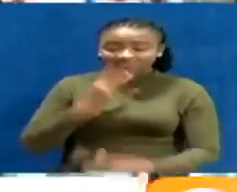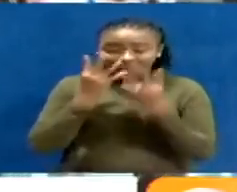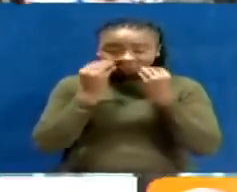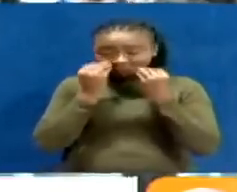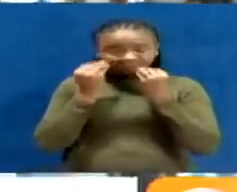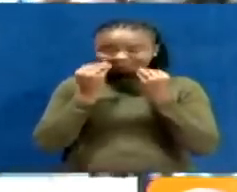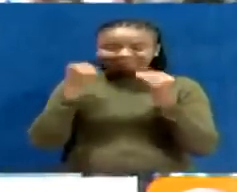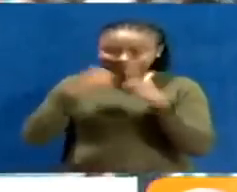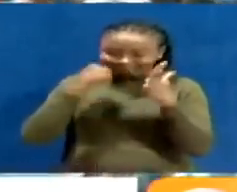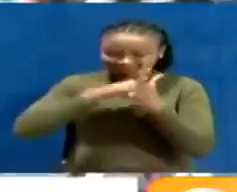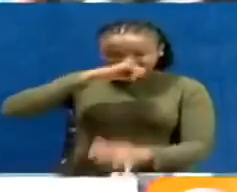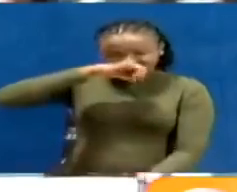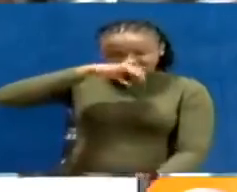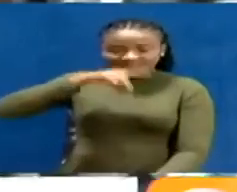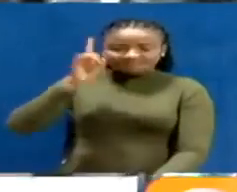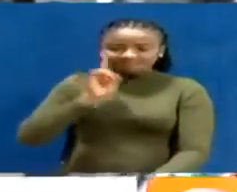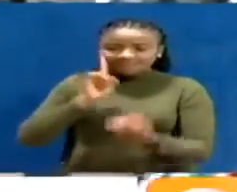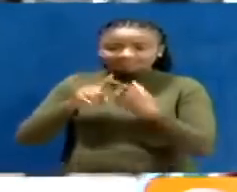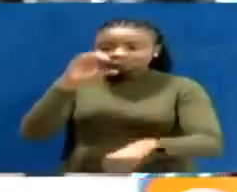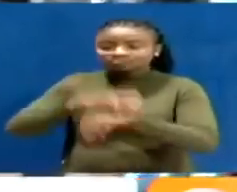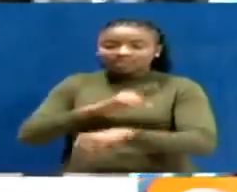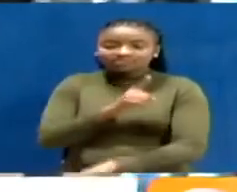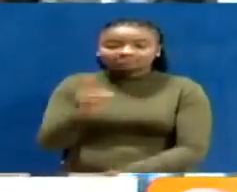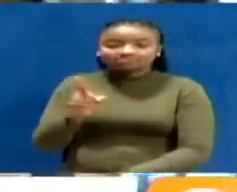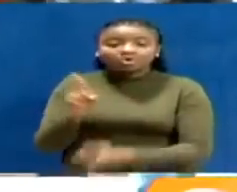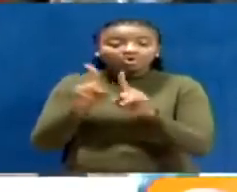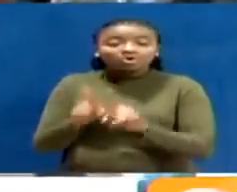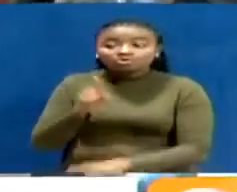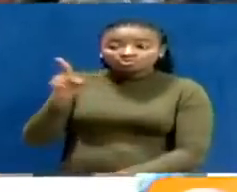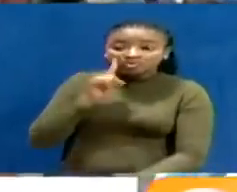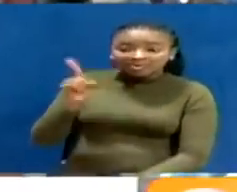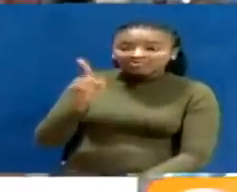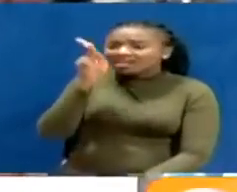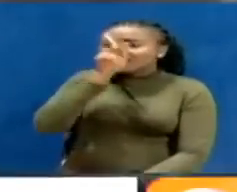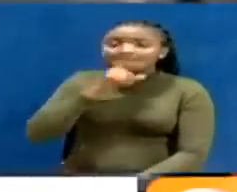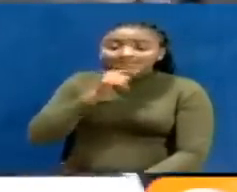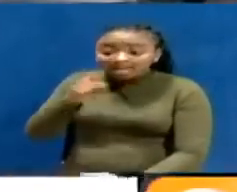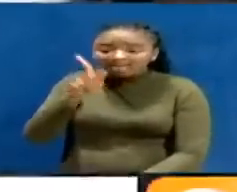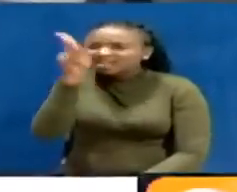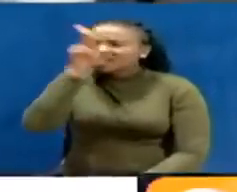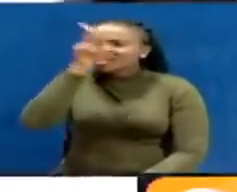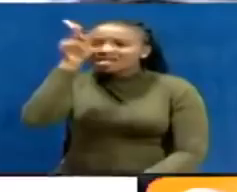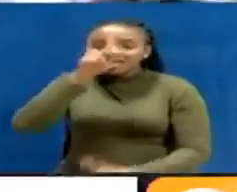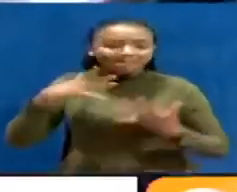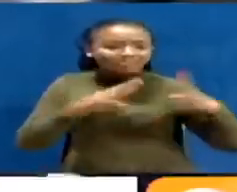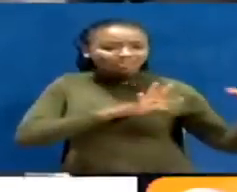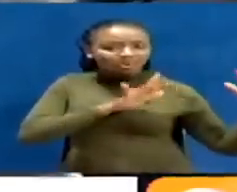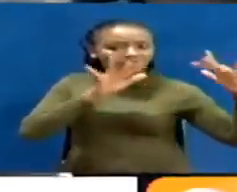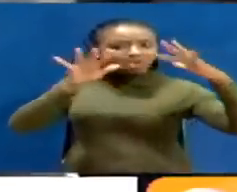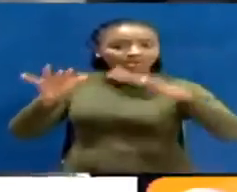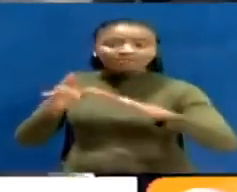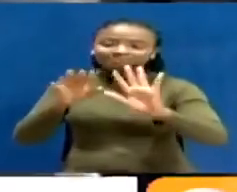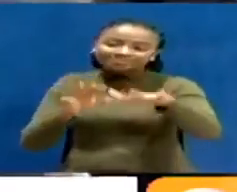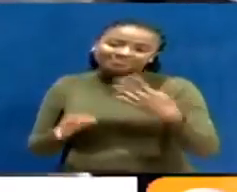Hatulali mpaka upatikane. His distress call alerting neighbors who laid siege on the assailants. Ombi langu ni moja